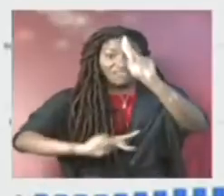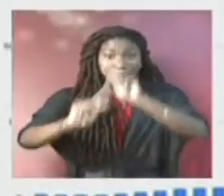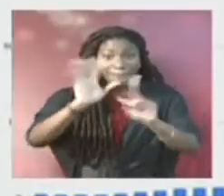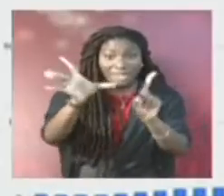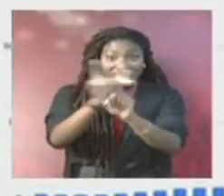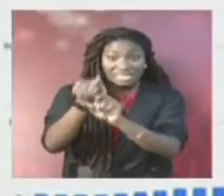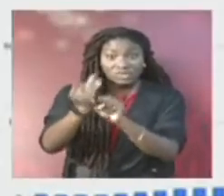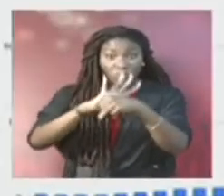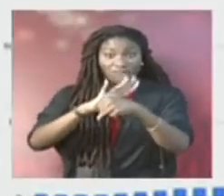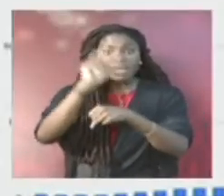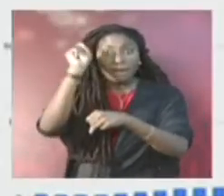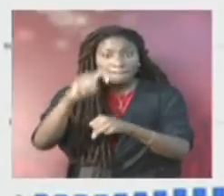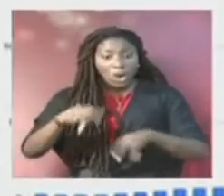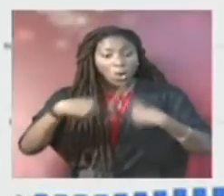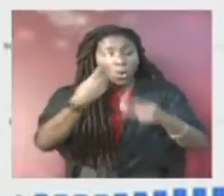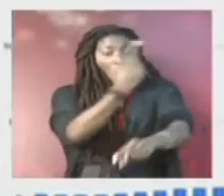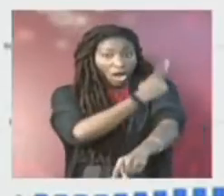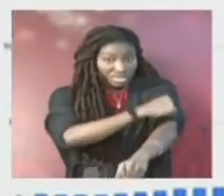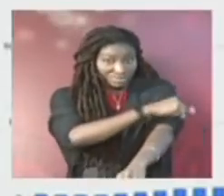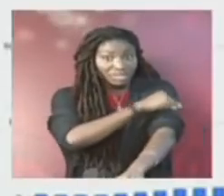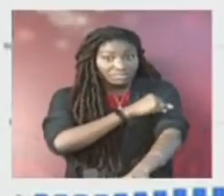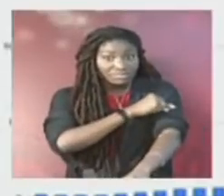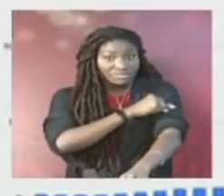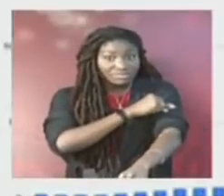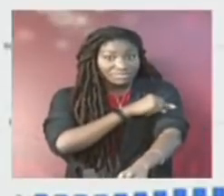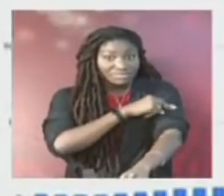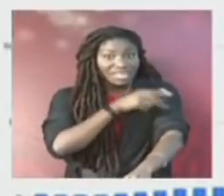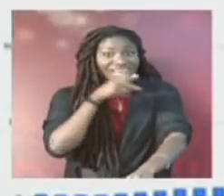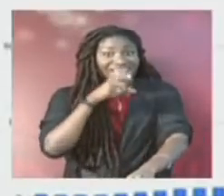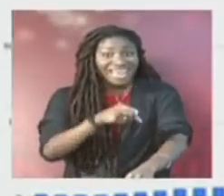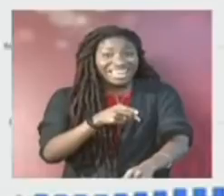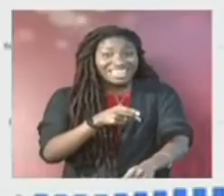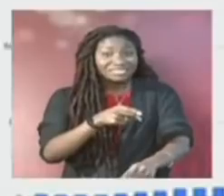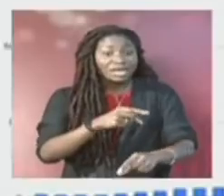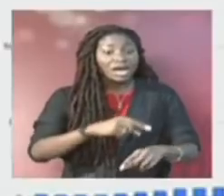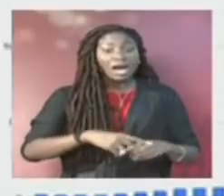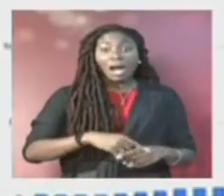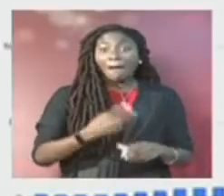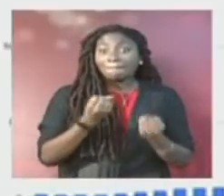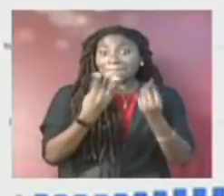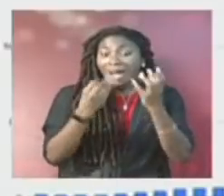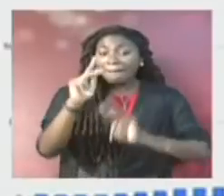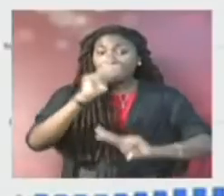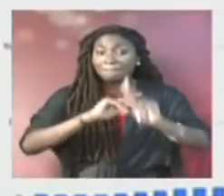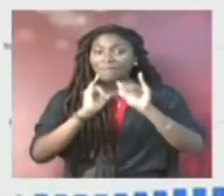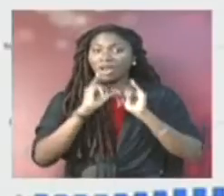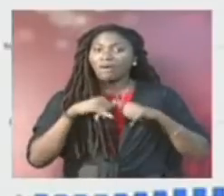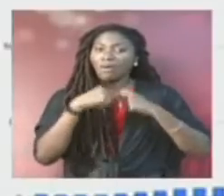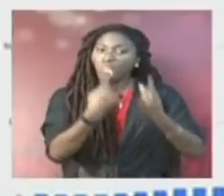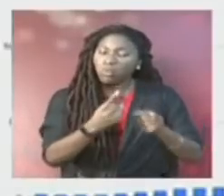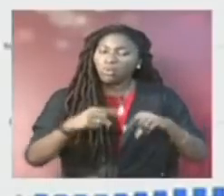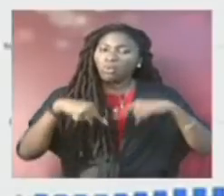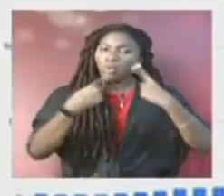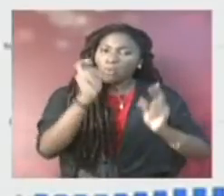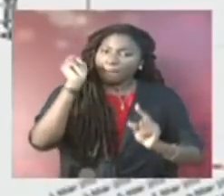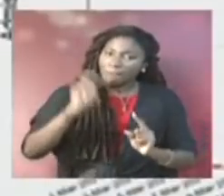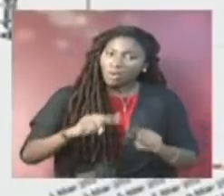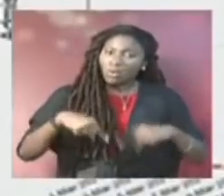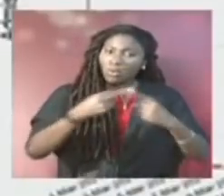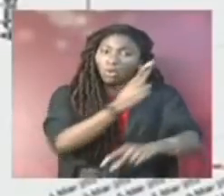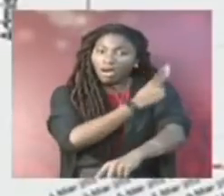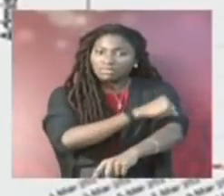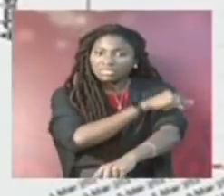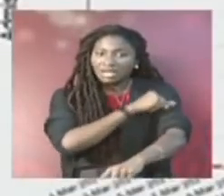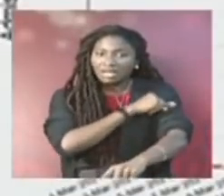then commensurately less persons leaving the hospital, the sort of net impact on that in terms of the numbers that are